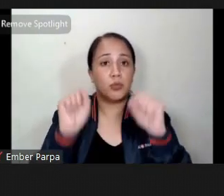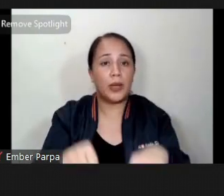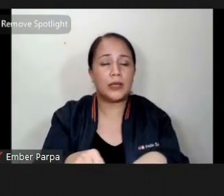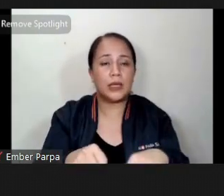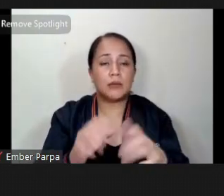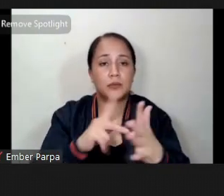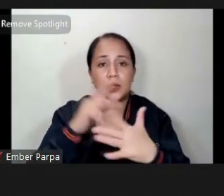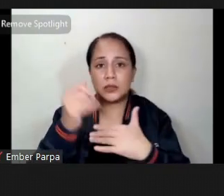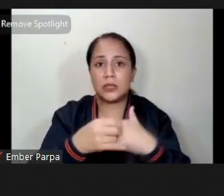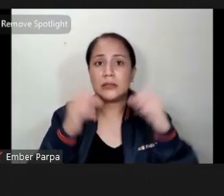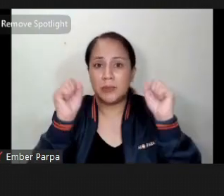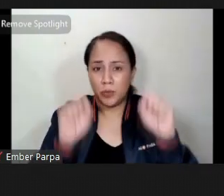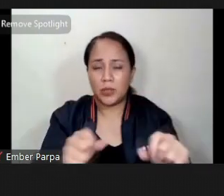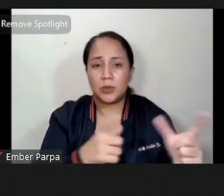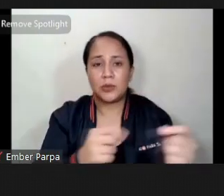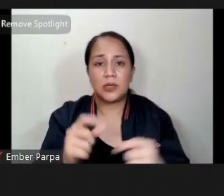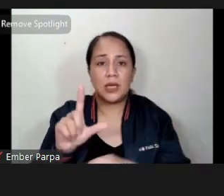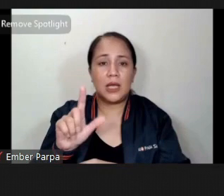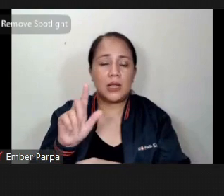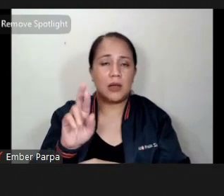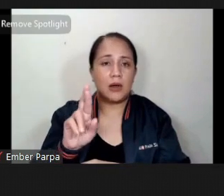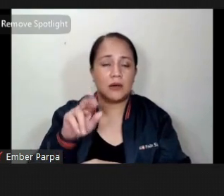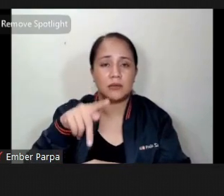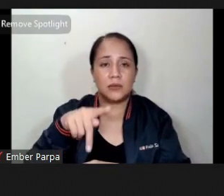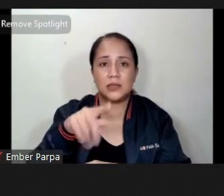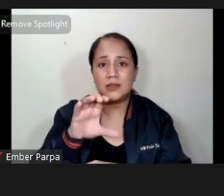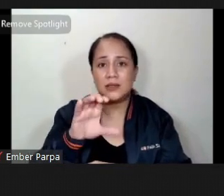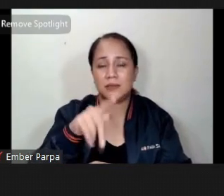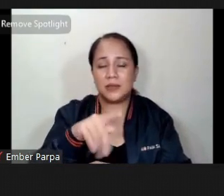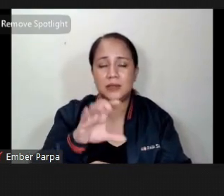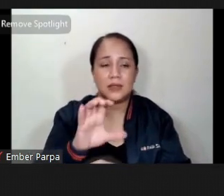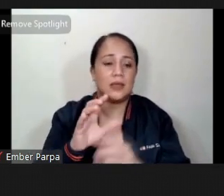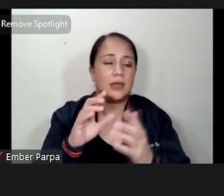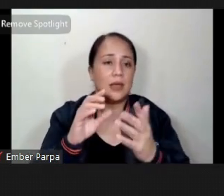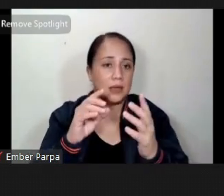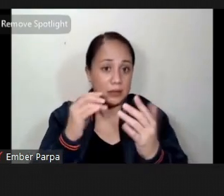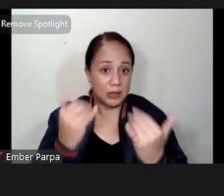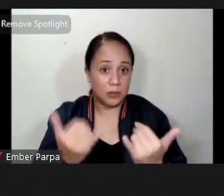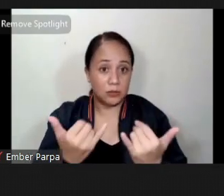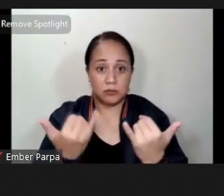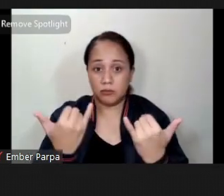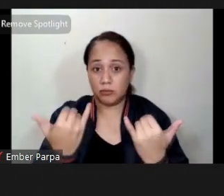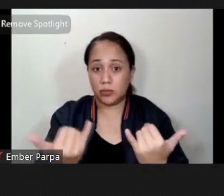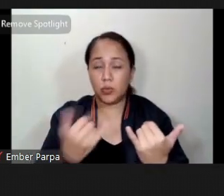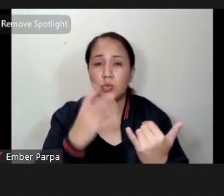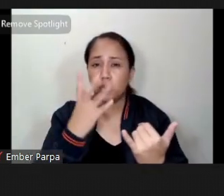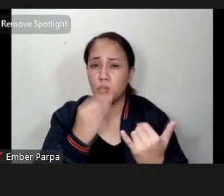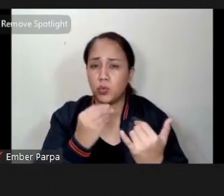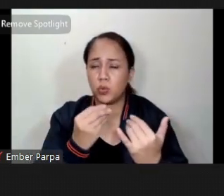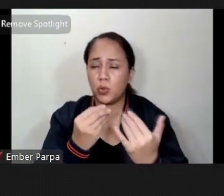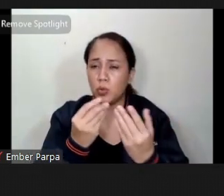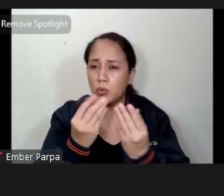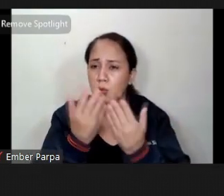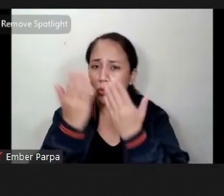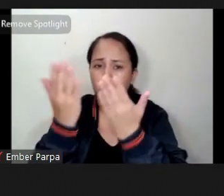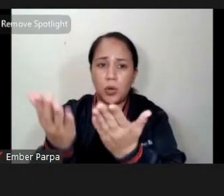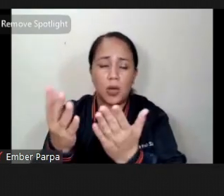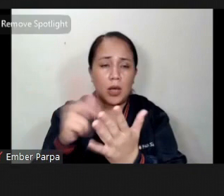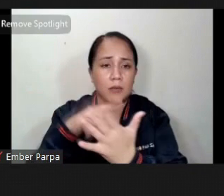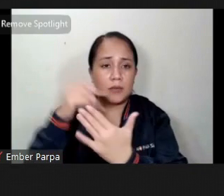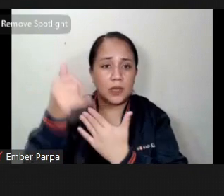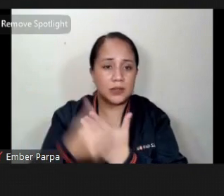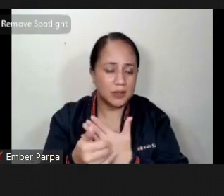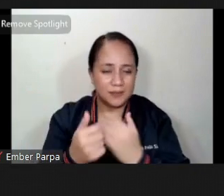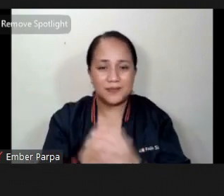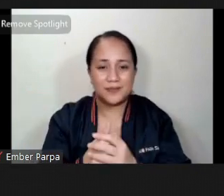proyekto na magagawa ng L or BCPC natin. Kanino po natin ito i-address ang proyekto?